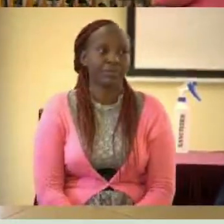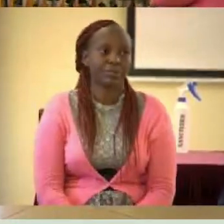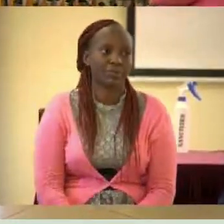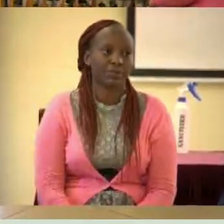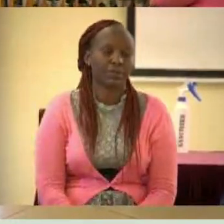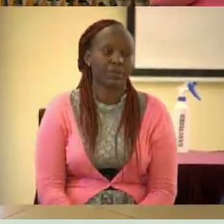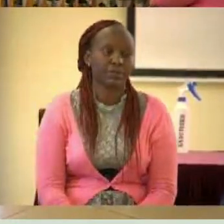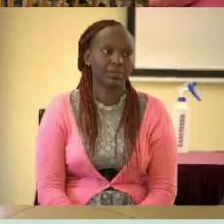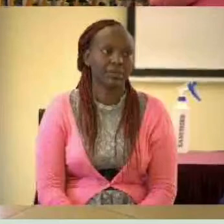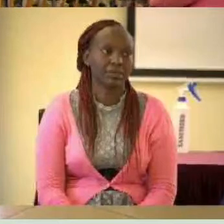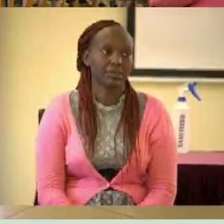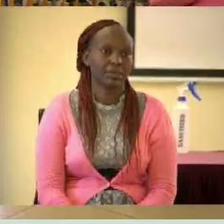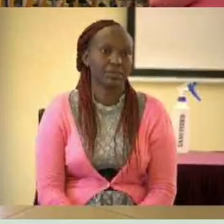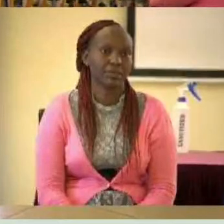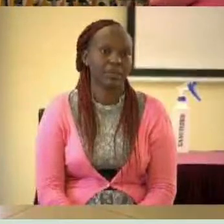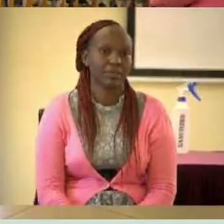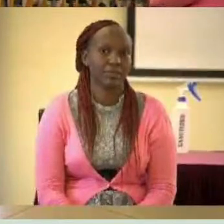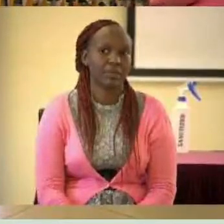And